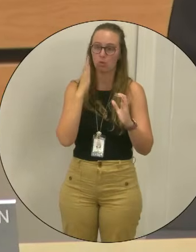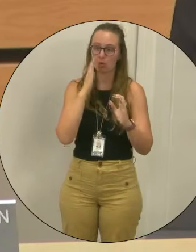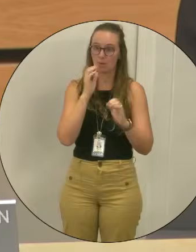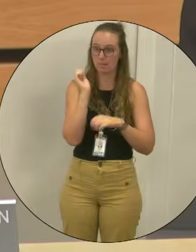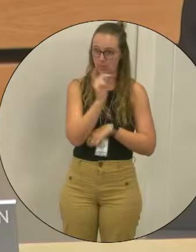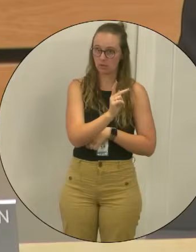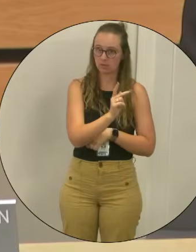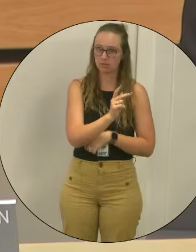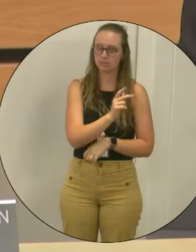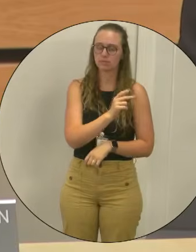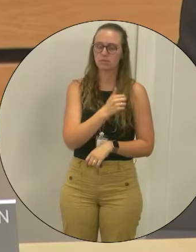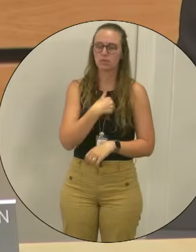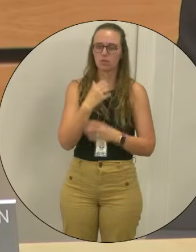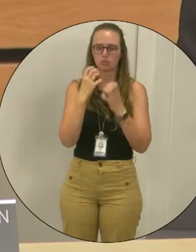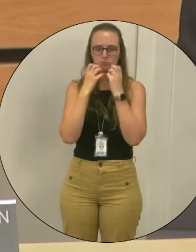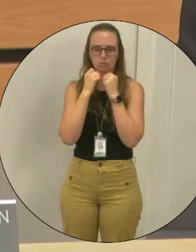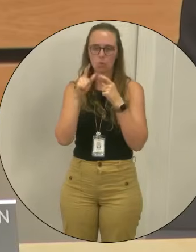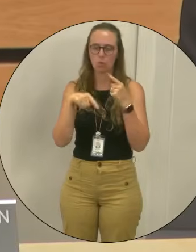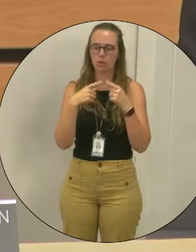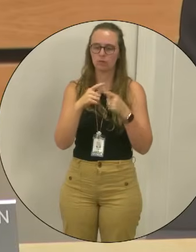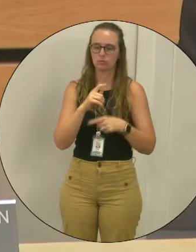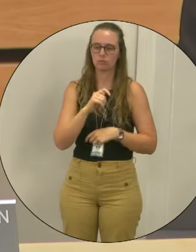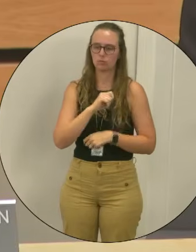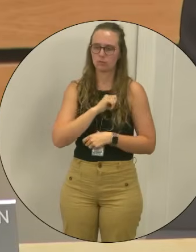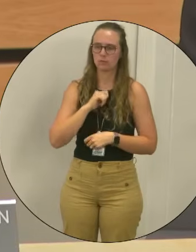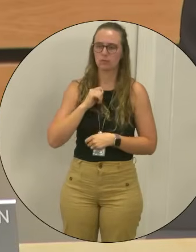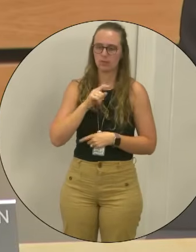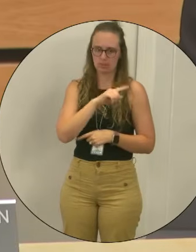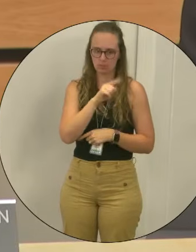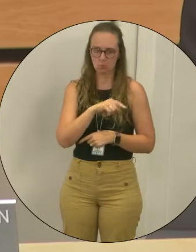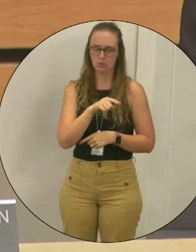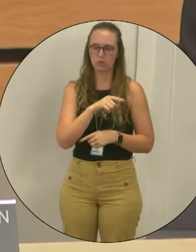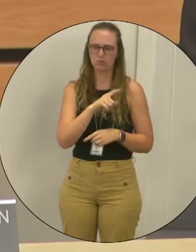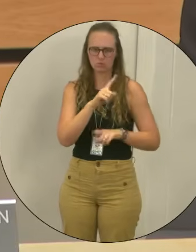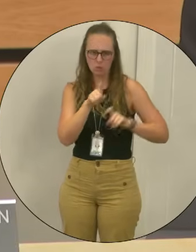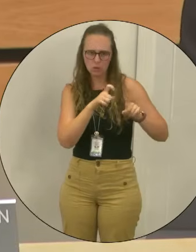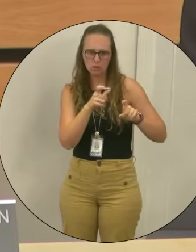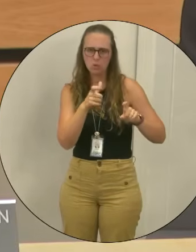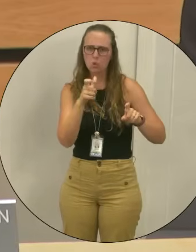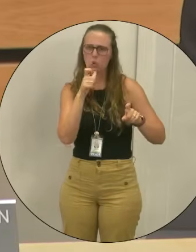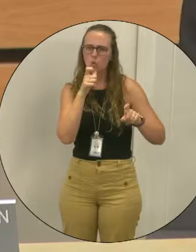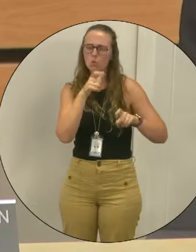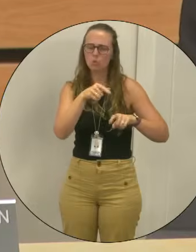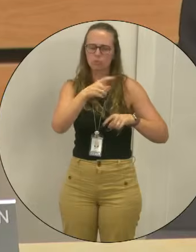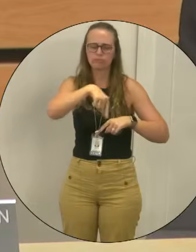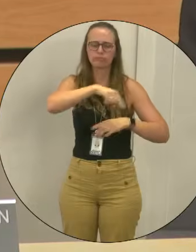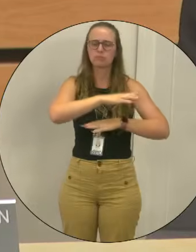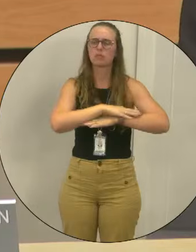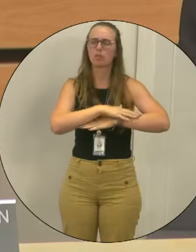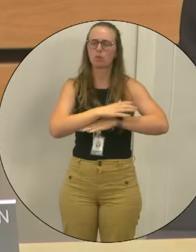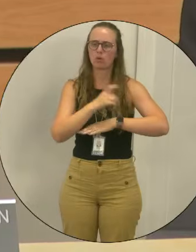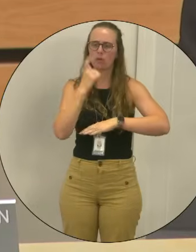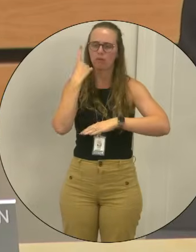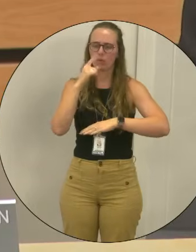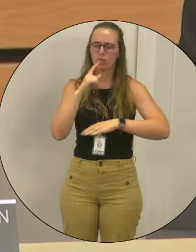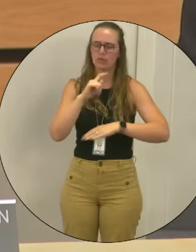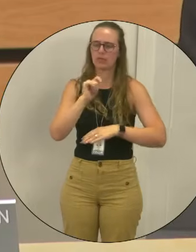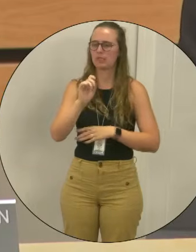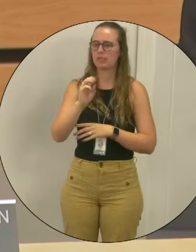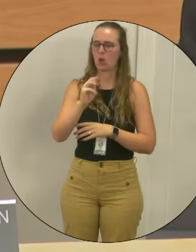back, but I appreciated when Trustee Zamora questioned about who's at the table for the town